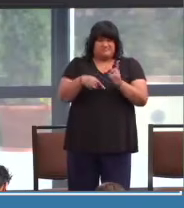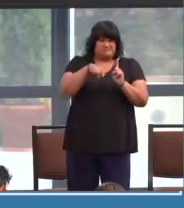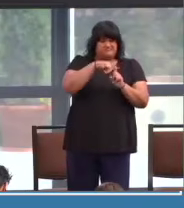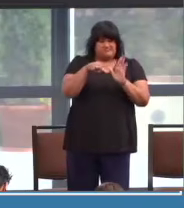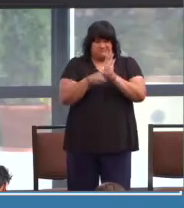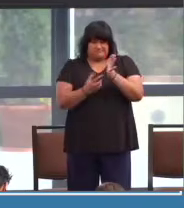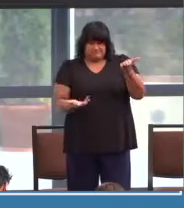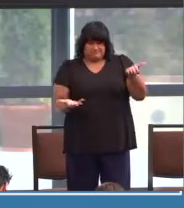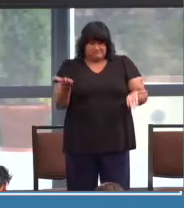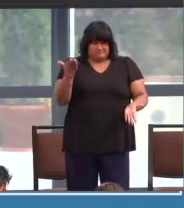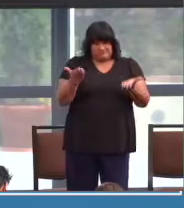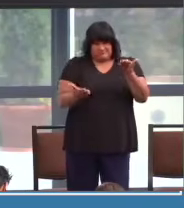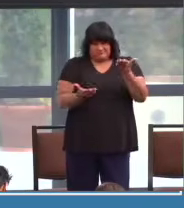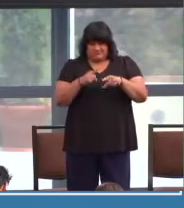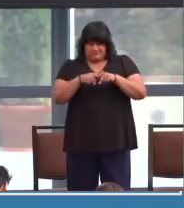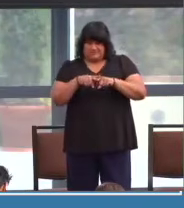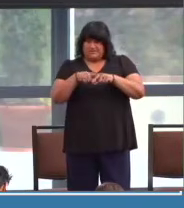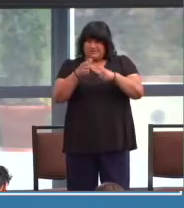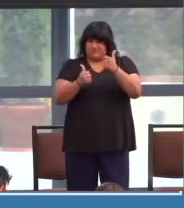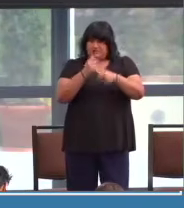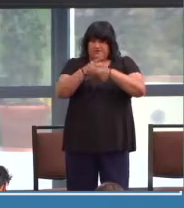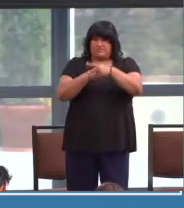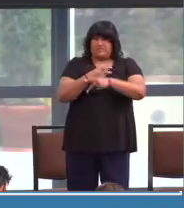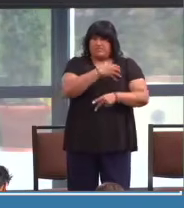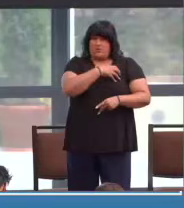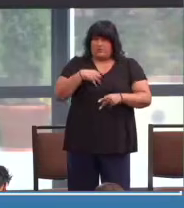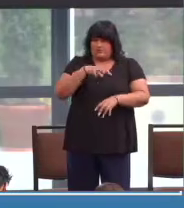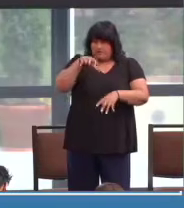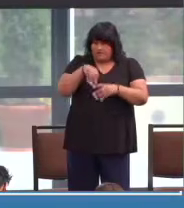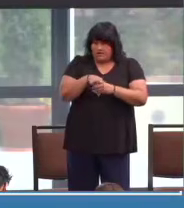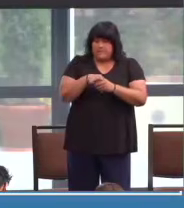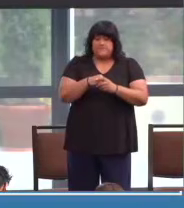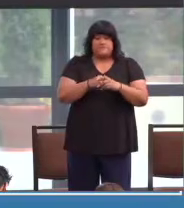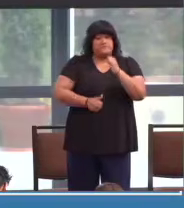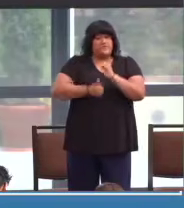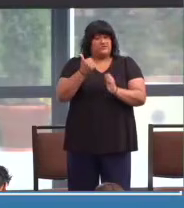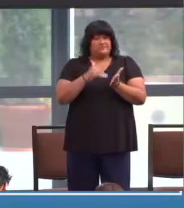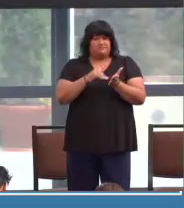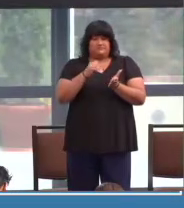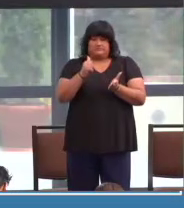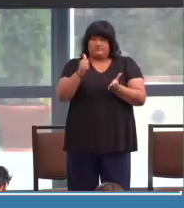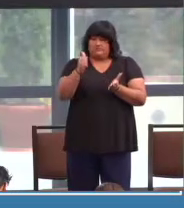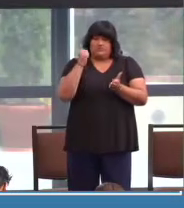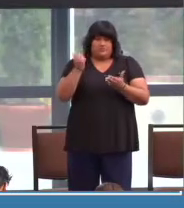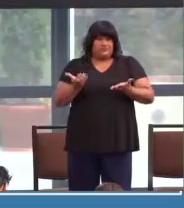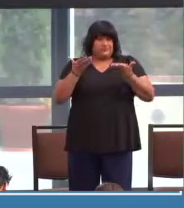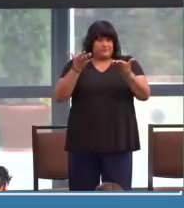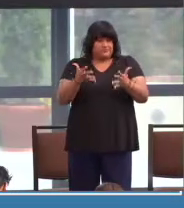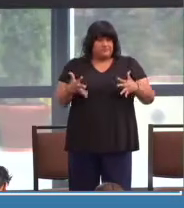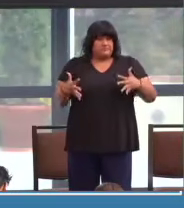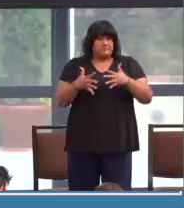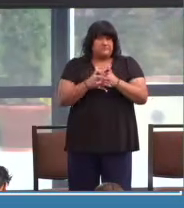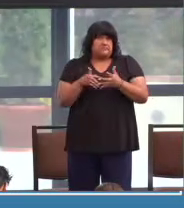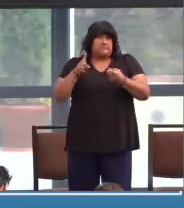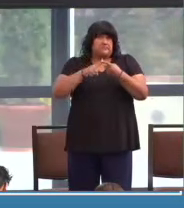involved. It's a really bad lupus nephritis. I would think most rheumatologists would recommend to not get pregnant until maybe a year or so